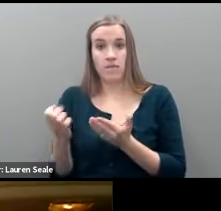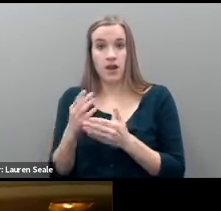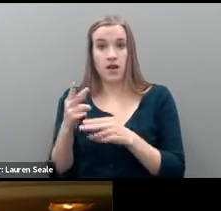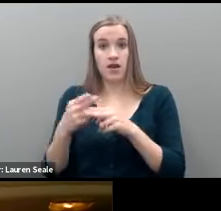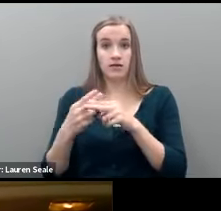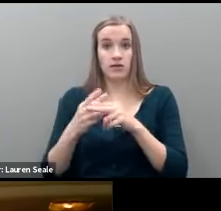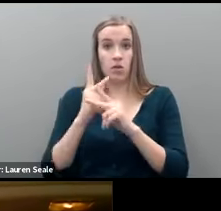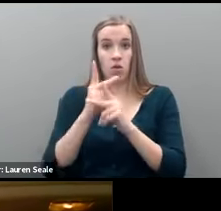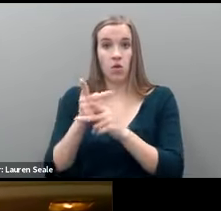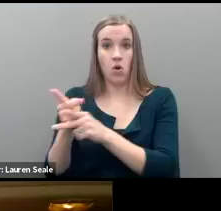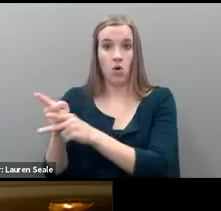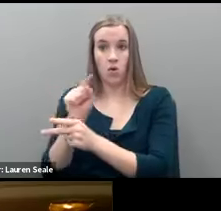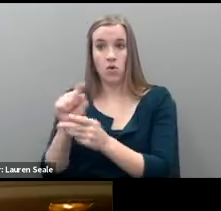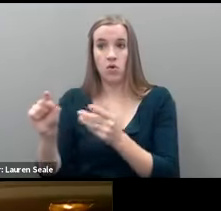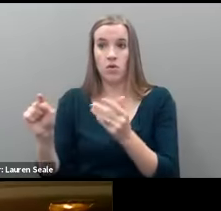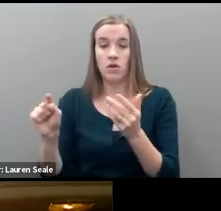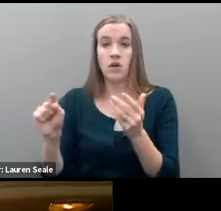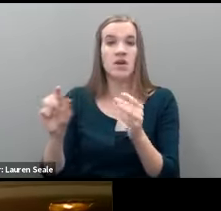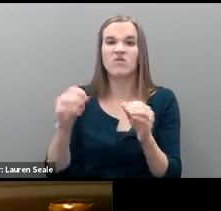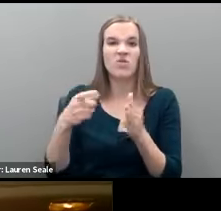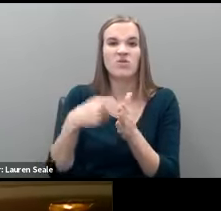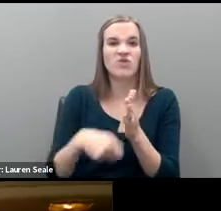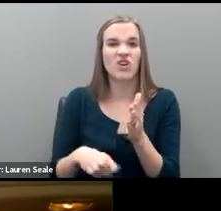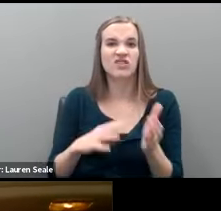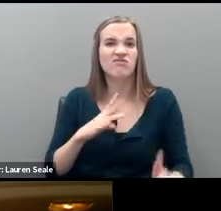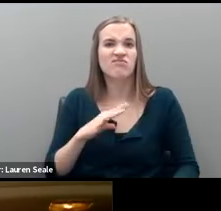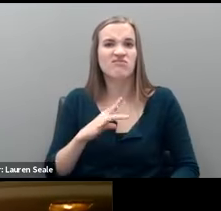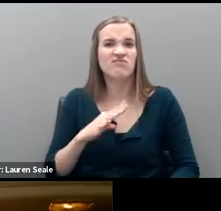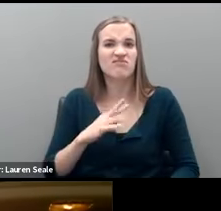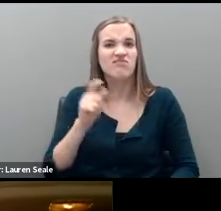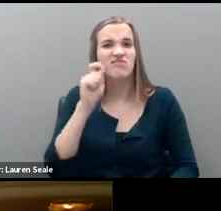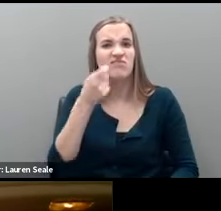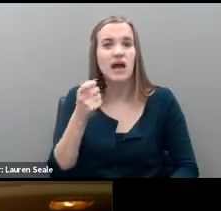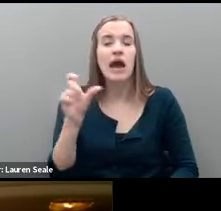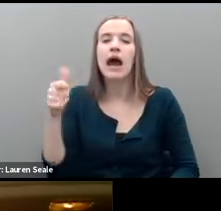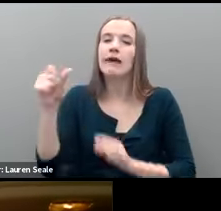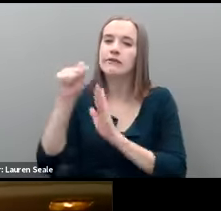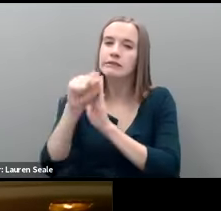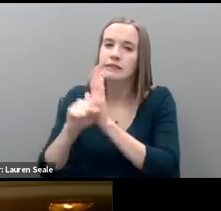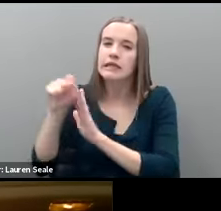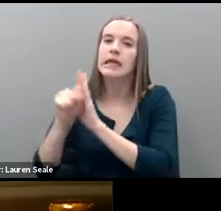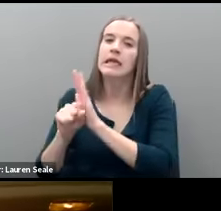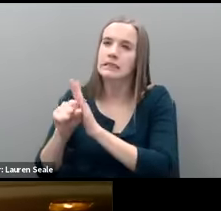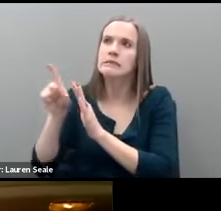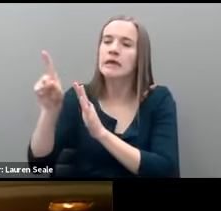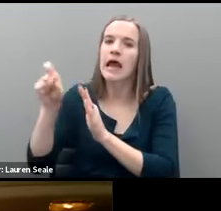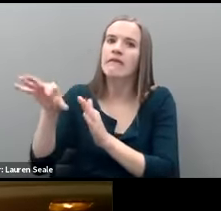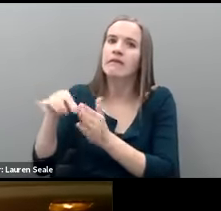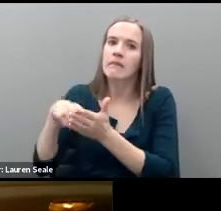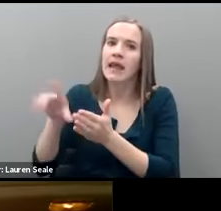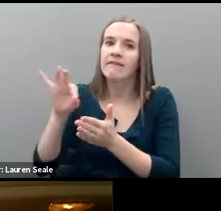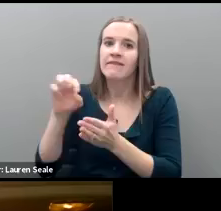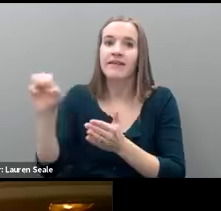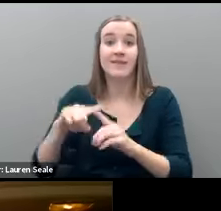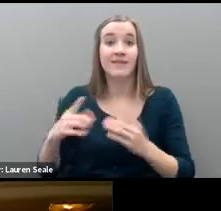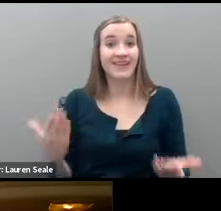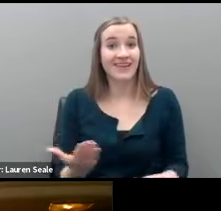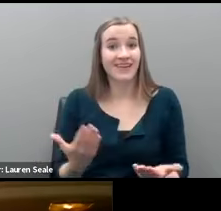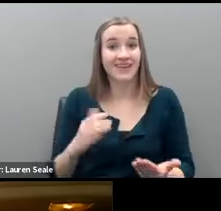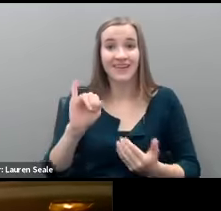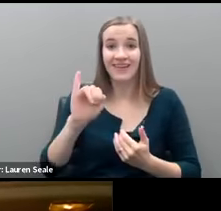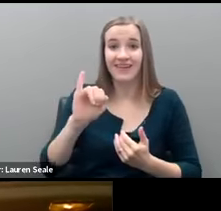not necessarily in all the states, but in Idaho, that's one thing that I can offer. And we have grants and supports that we're able